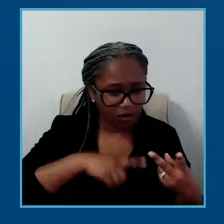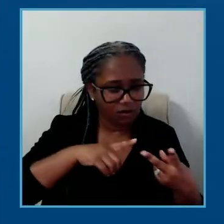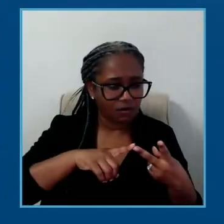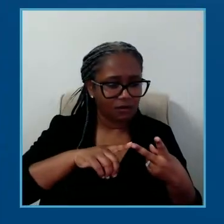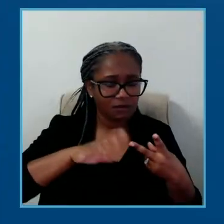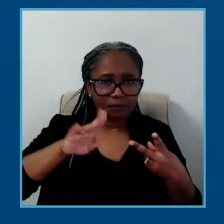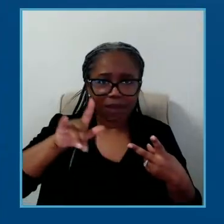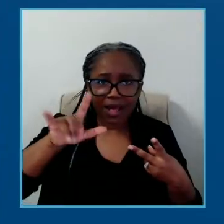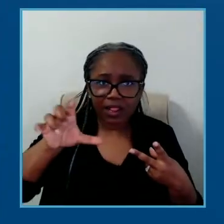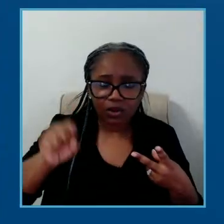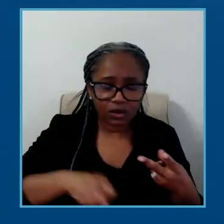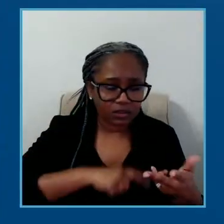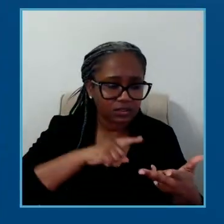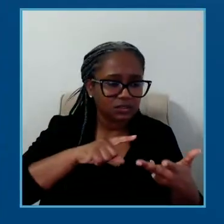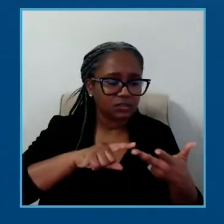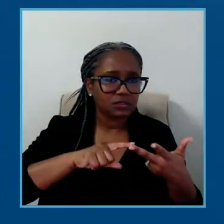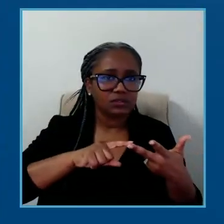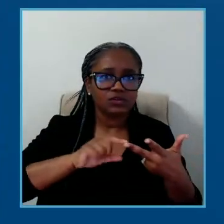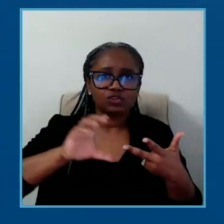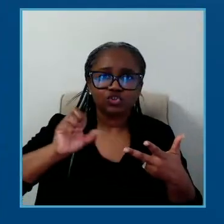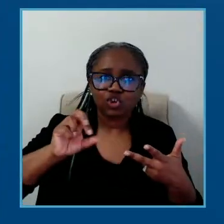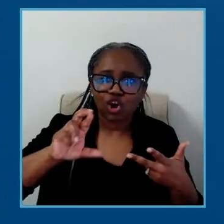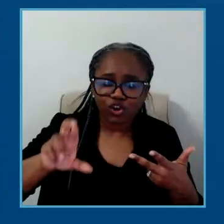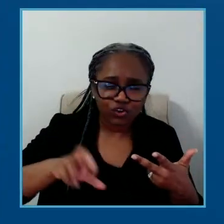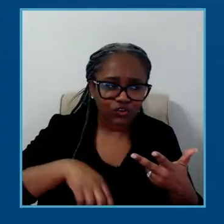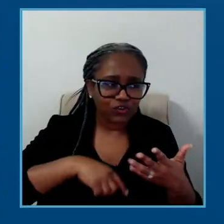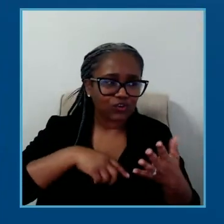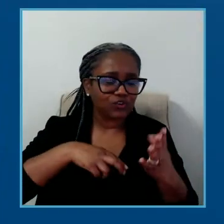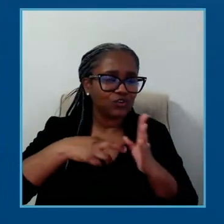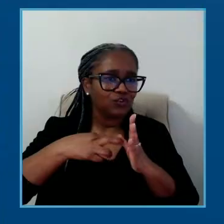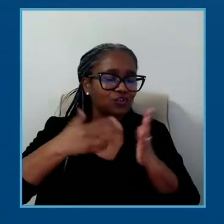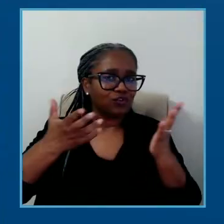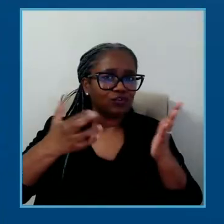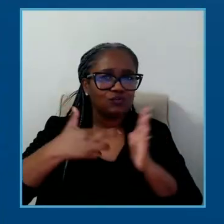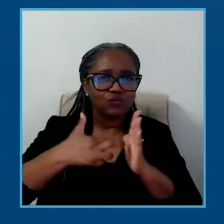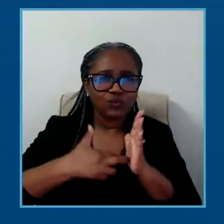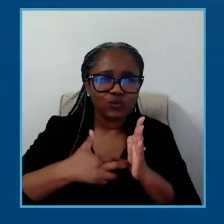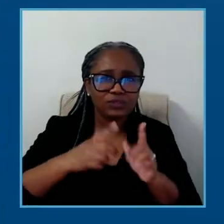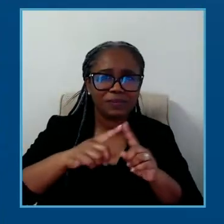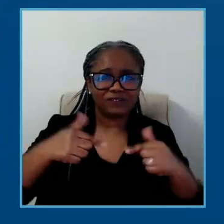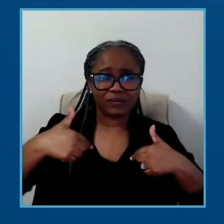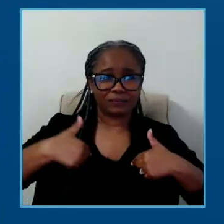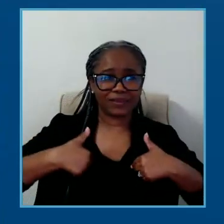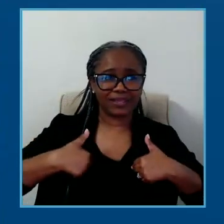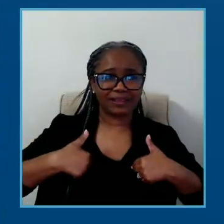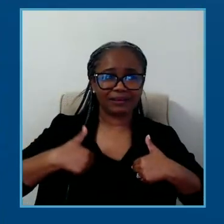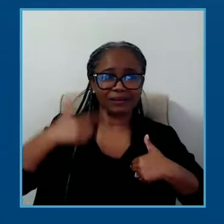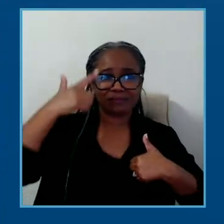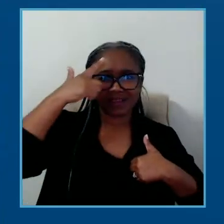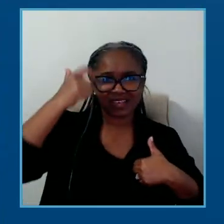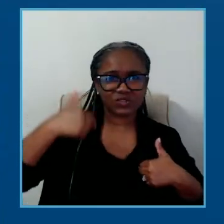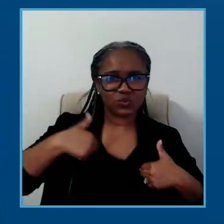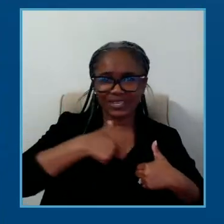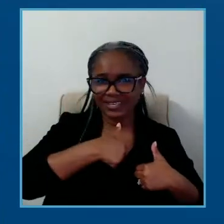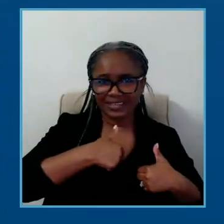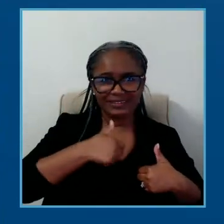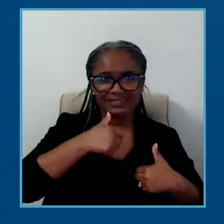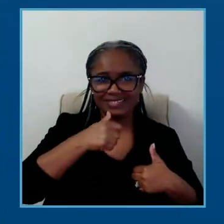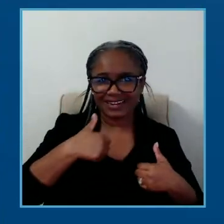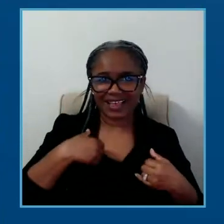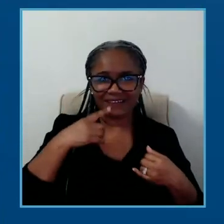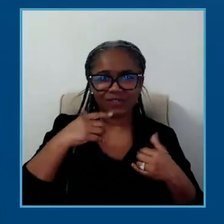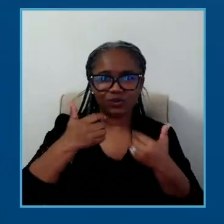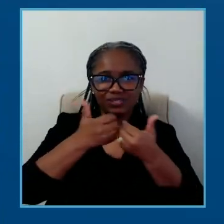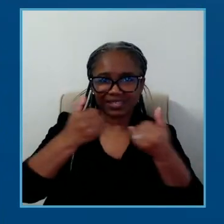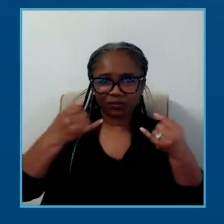me, because we didn't have separate lines on that ballot and because we combined all those numbers, it was patently